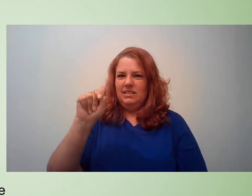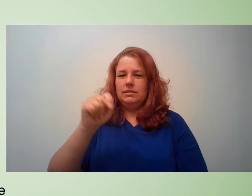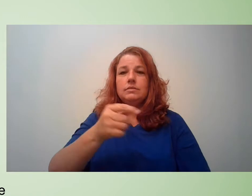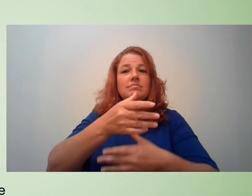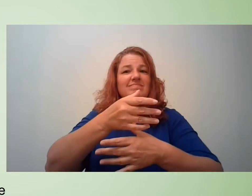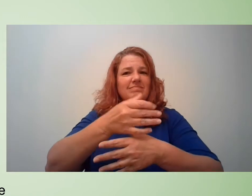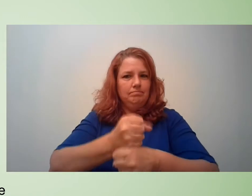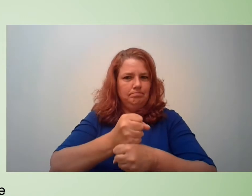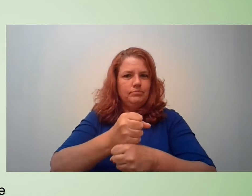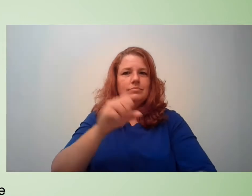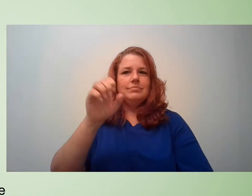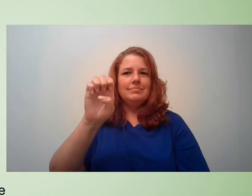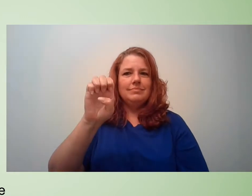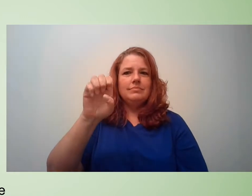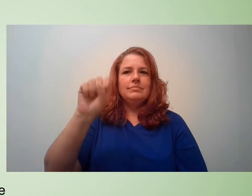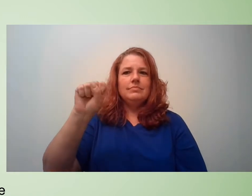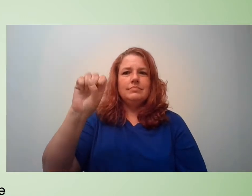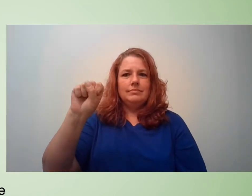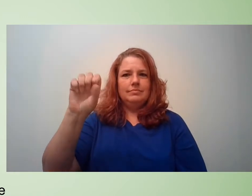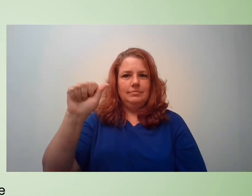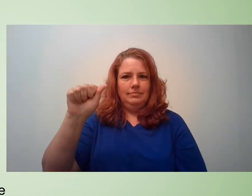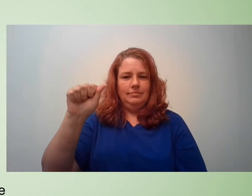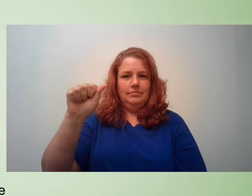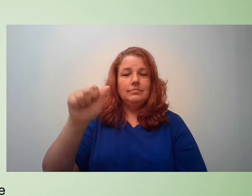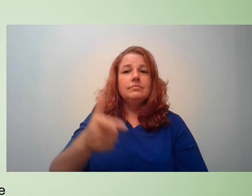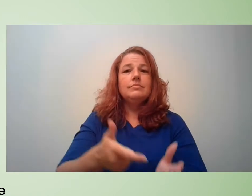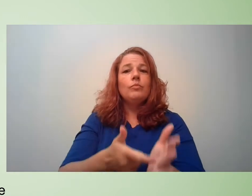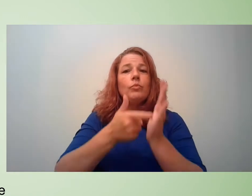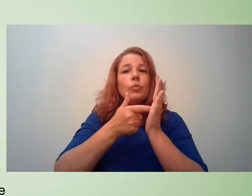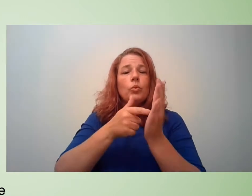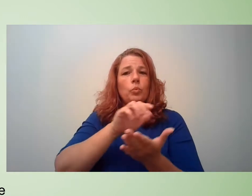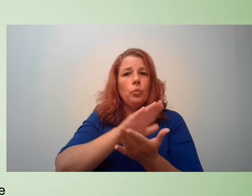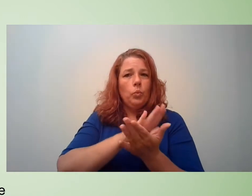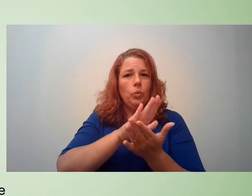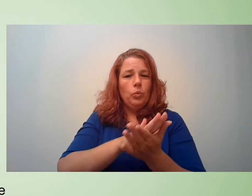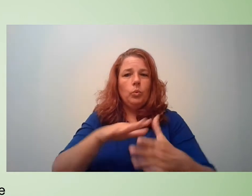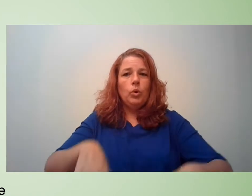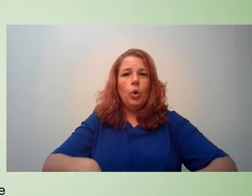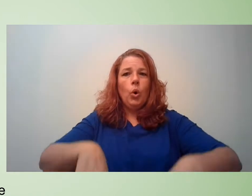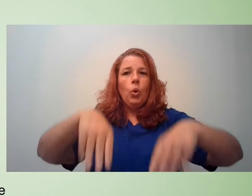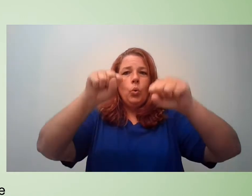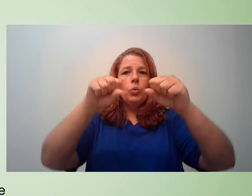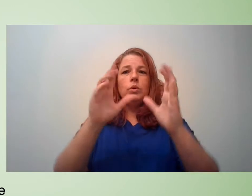your rights, and GSD's Title I program.